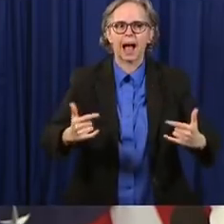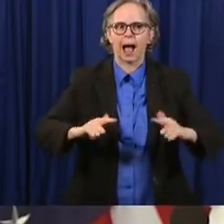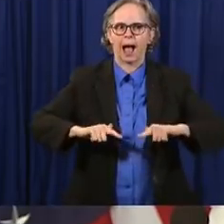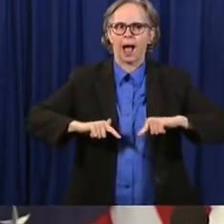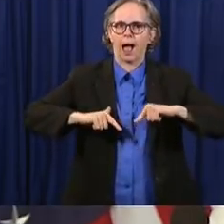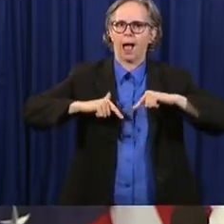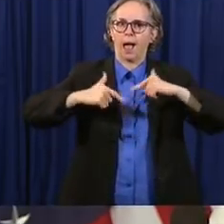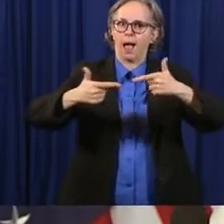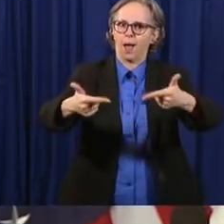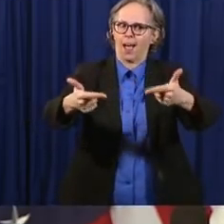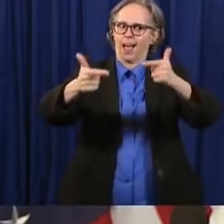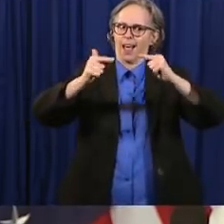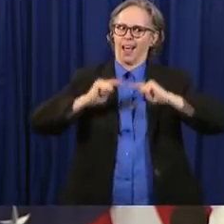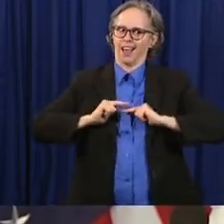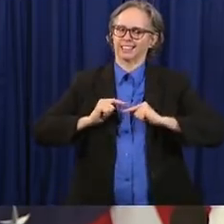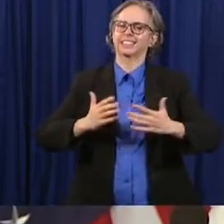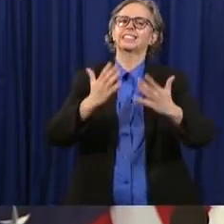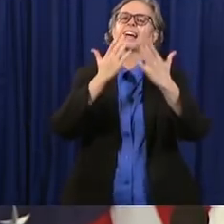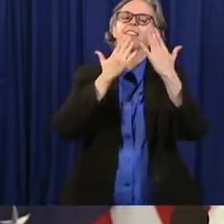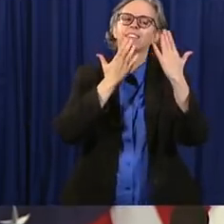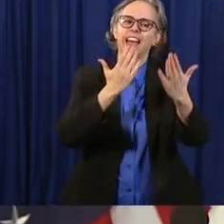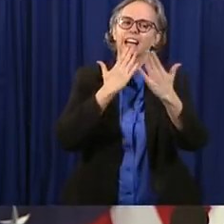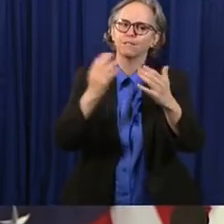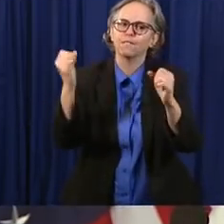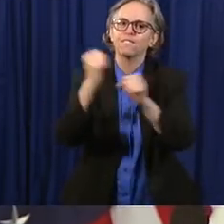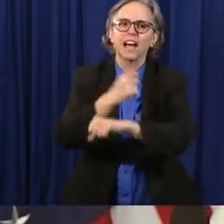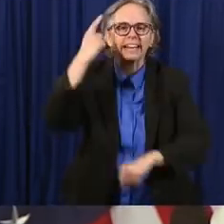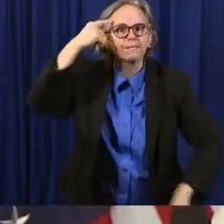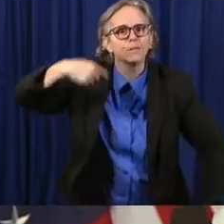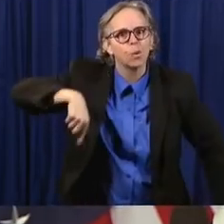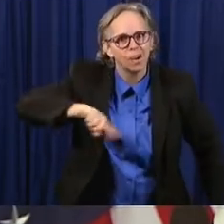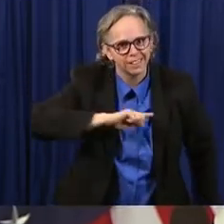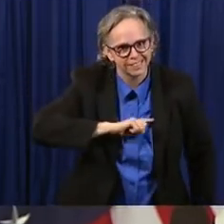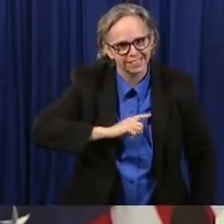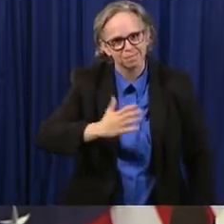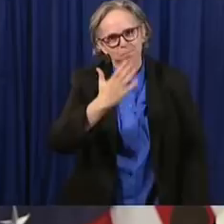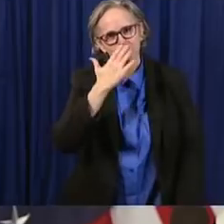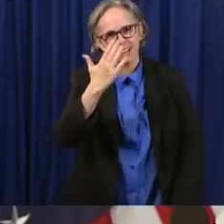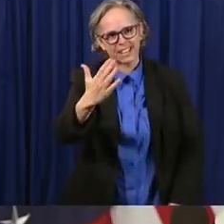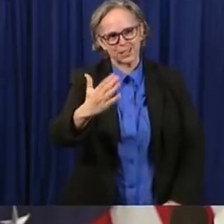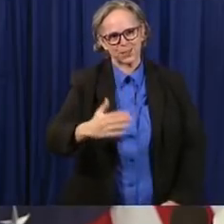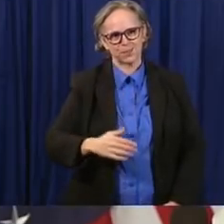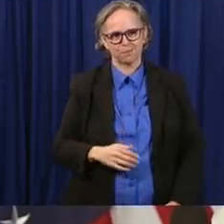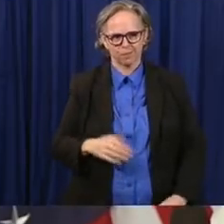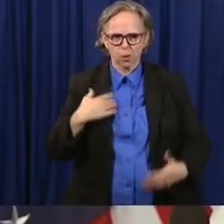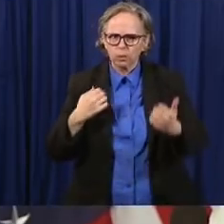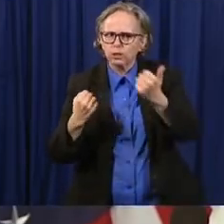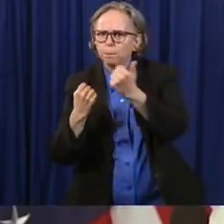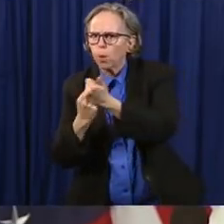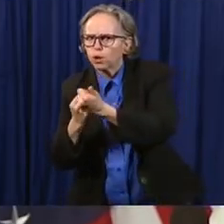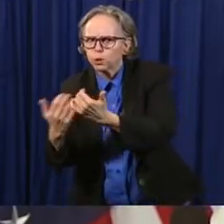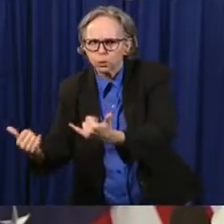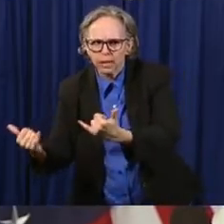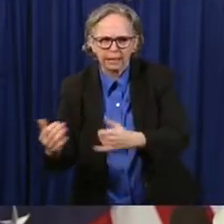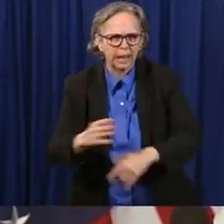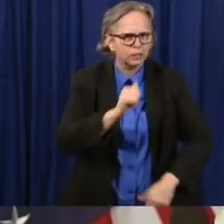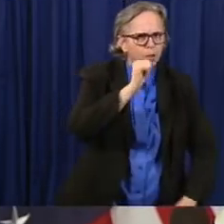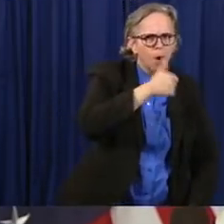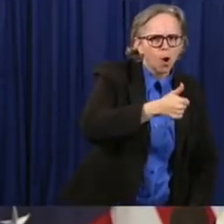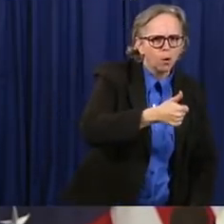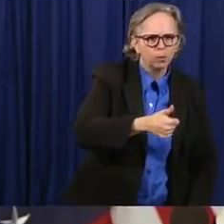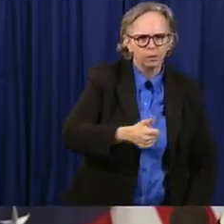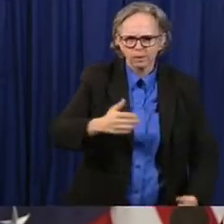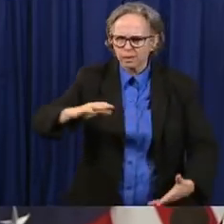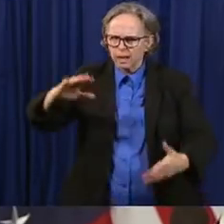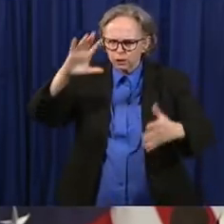thank you for fighting for us. We support you today, and we will support you tomorrow. Let's all work to flatten the curve. Stay